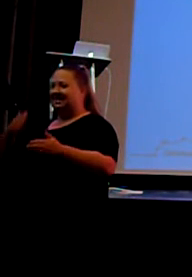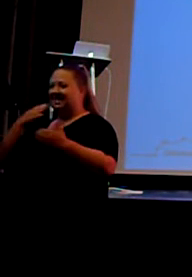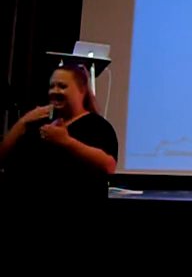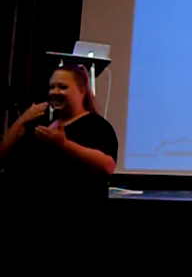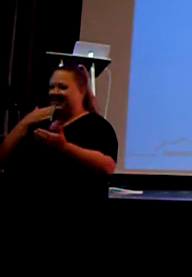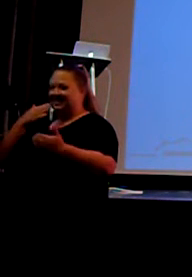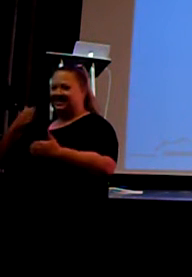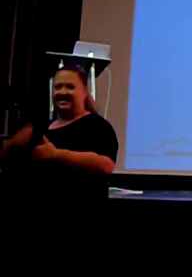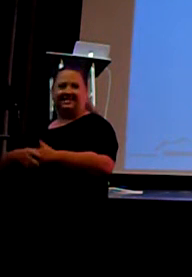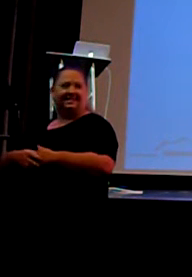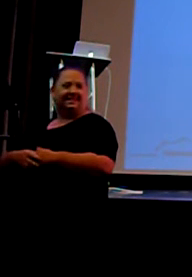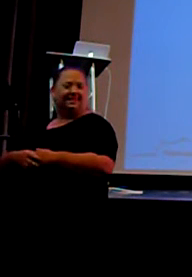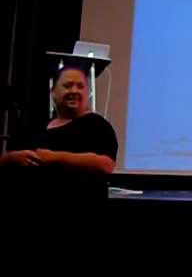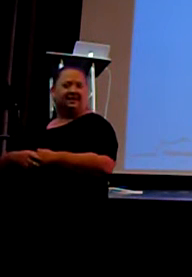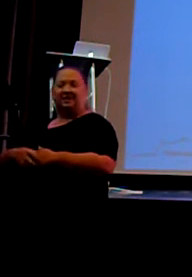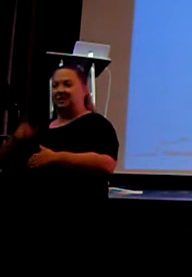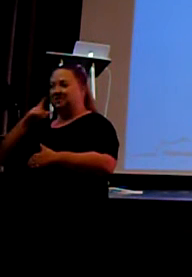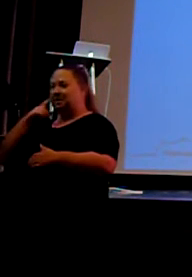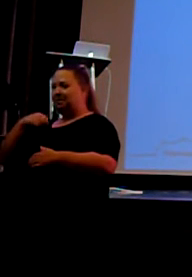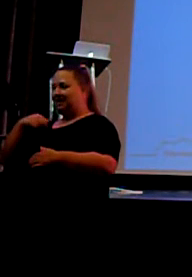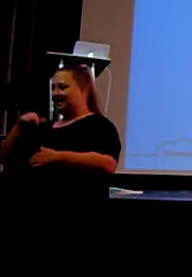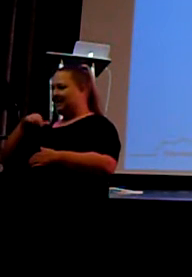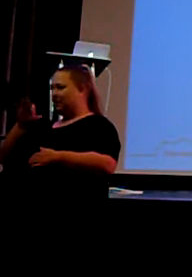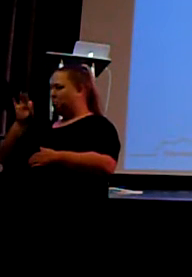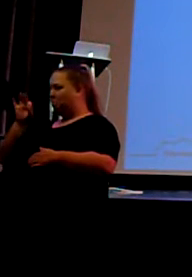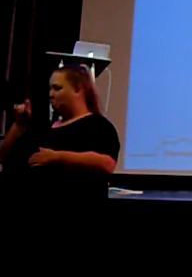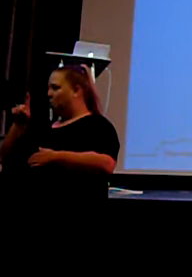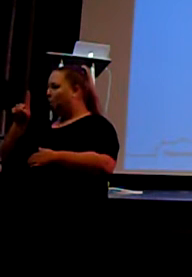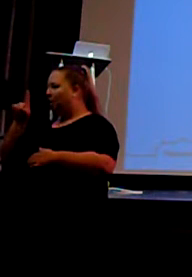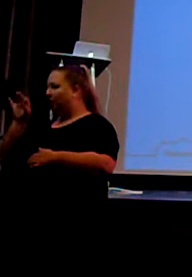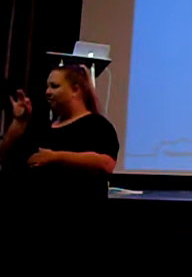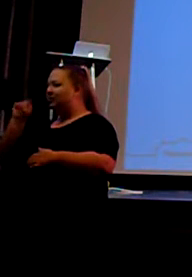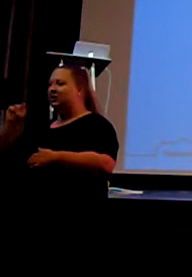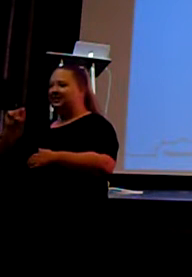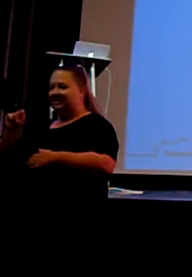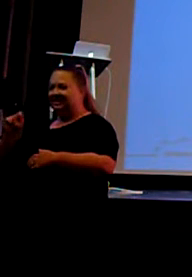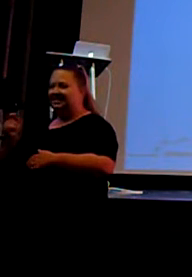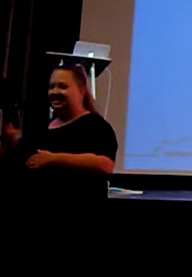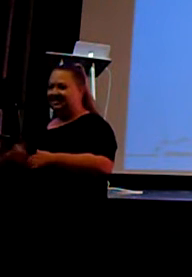At least for me, it's a foot.